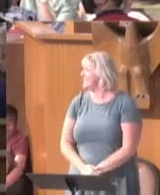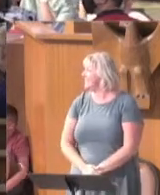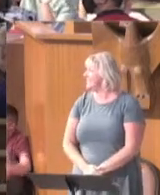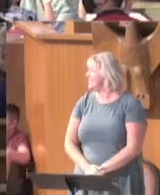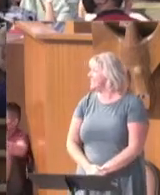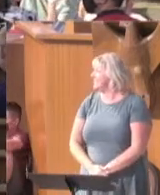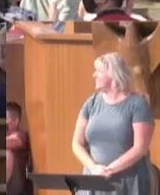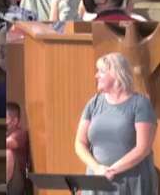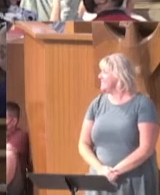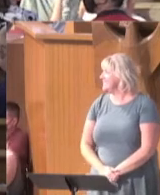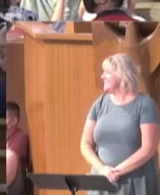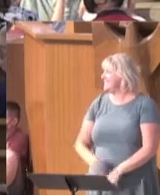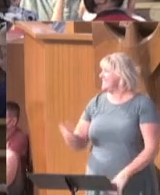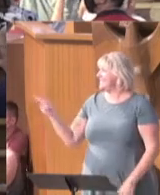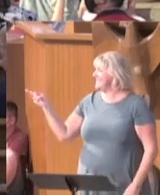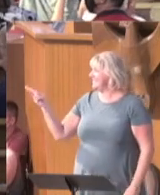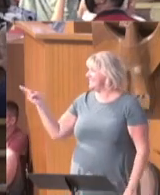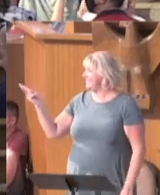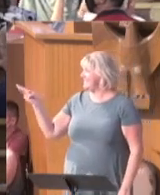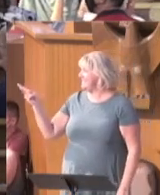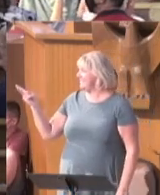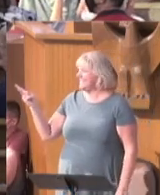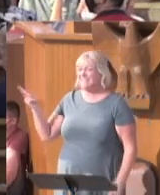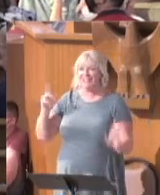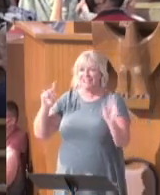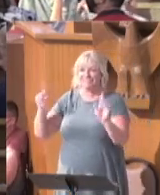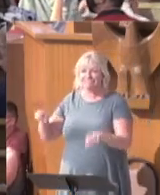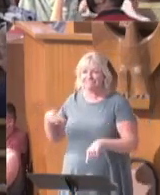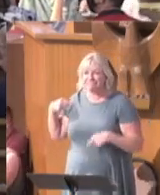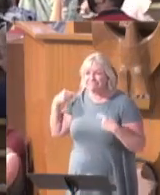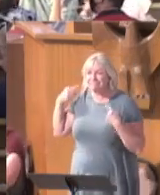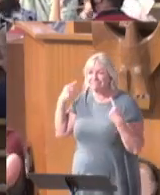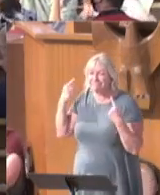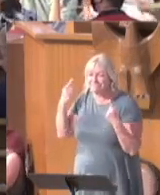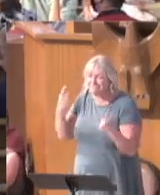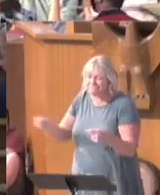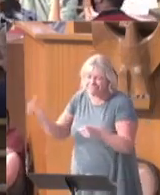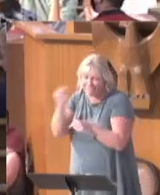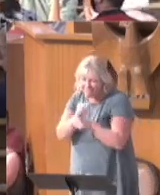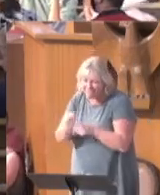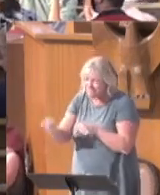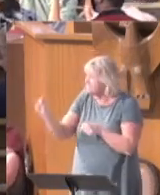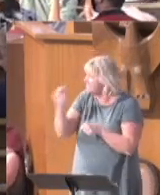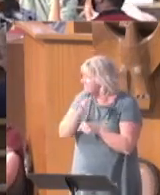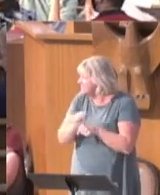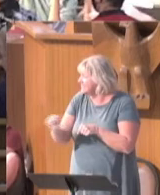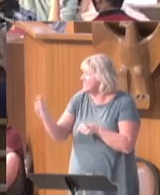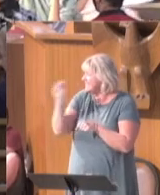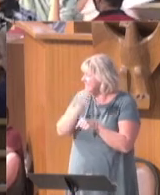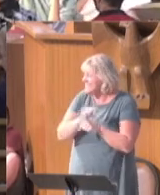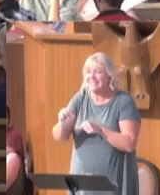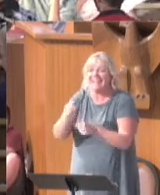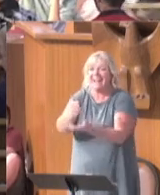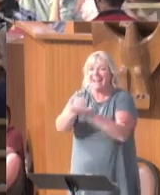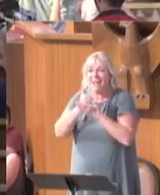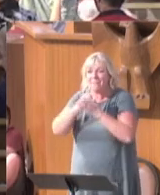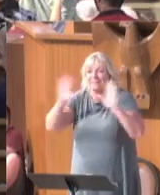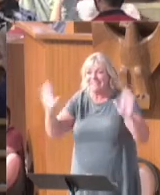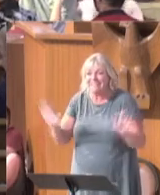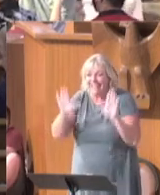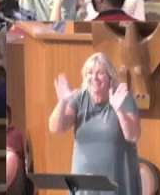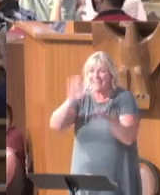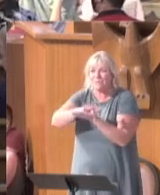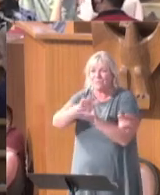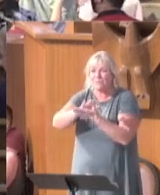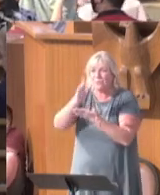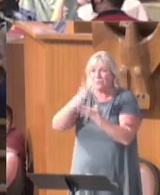Brian Frame and Katie Ide have been tirelessly helping our Sunday school program